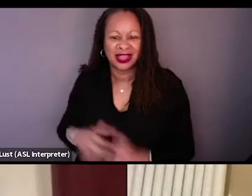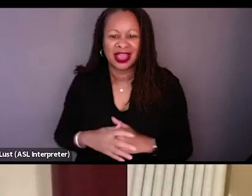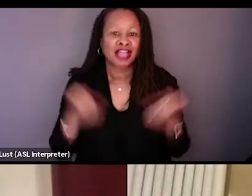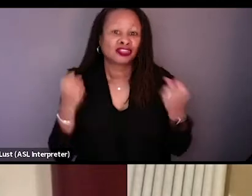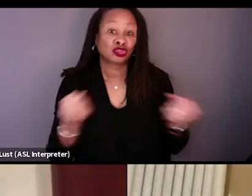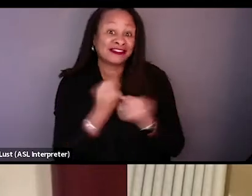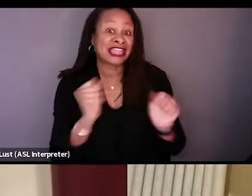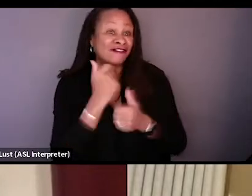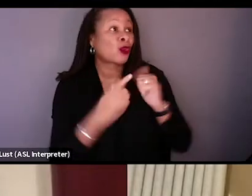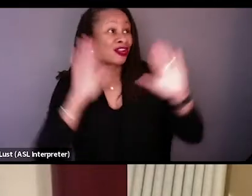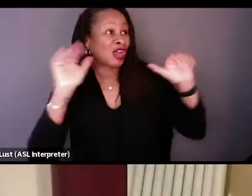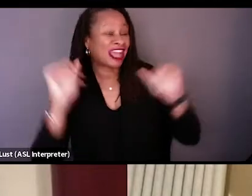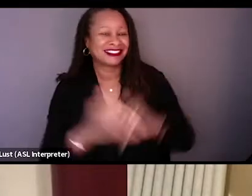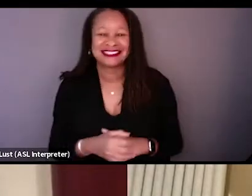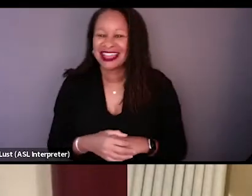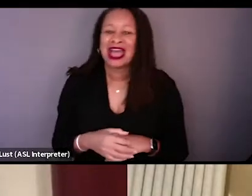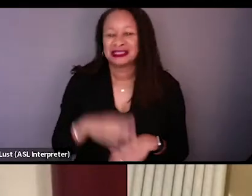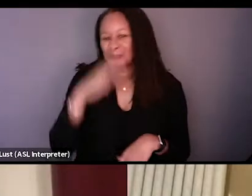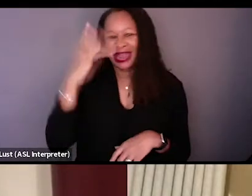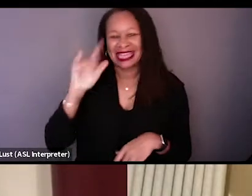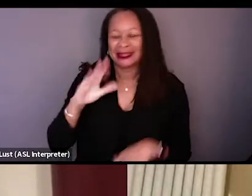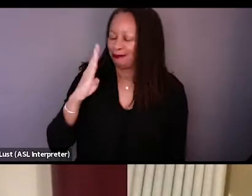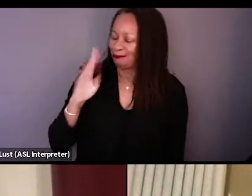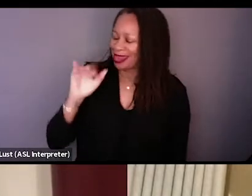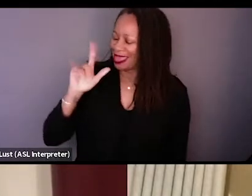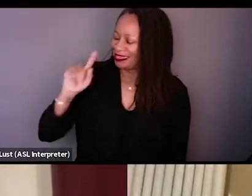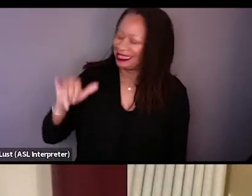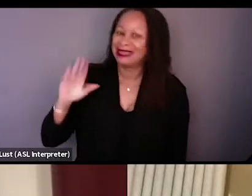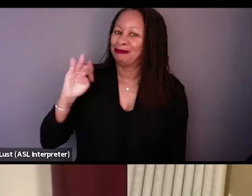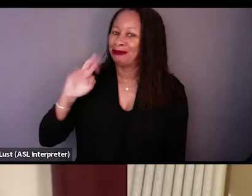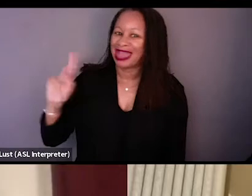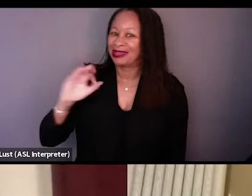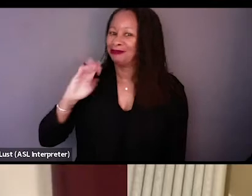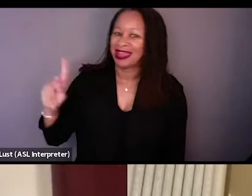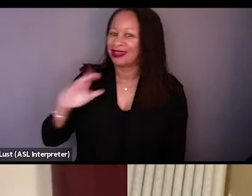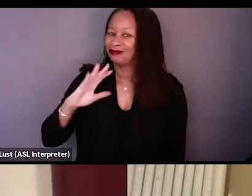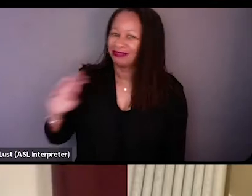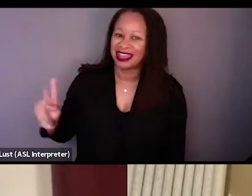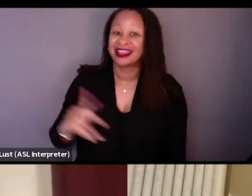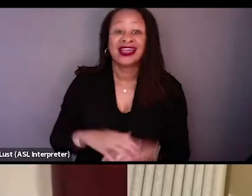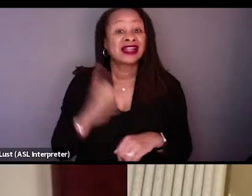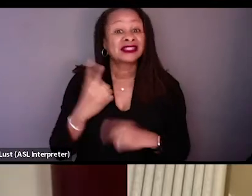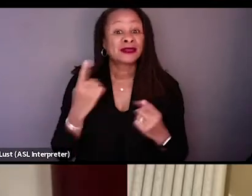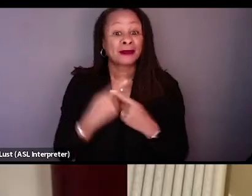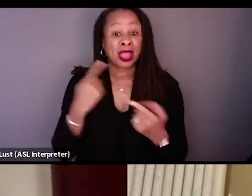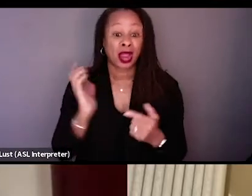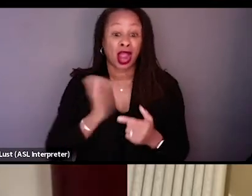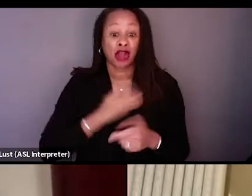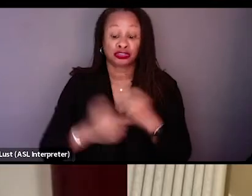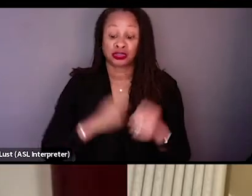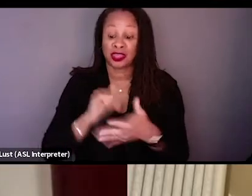everybody. Good night. Blacker than blacker than blacker than black. I love it, and it's a fantastic film. Is there something about our generation that positions